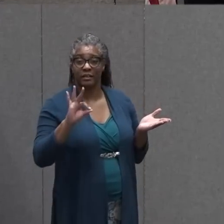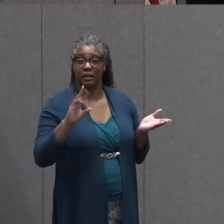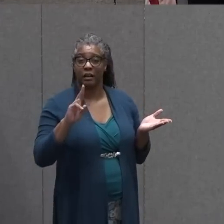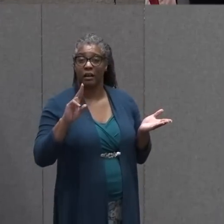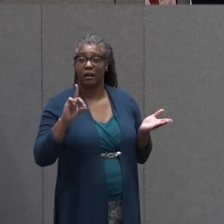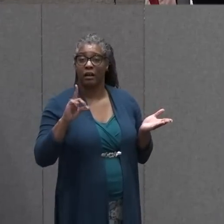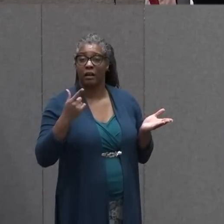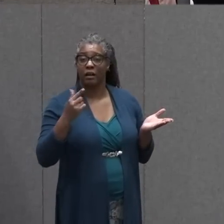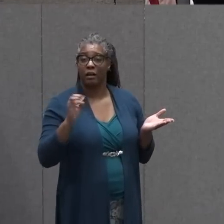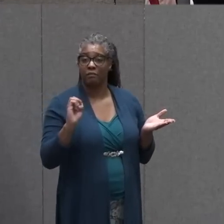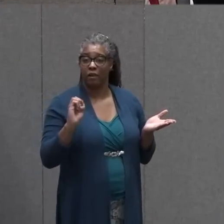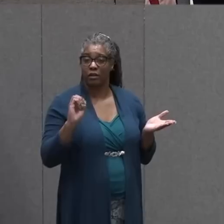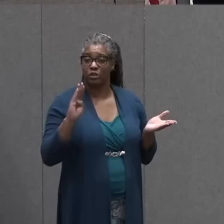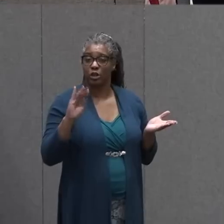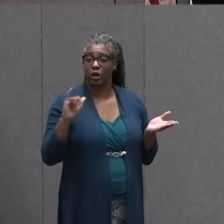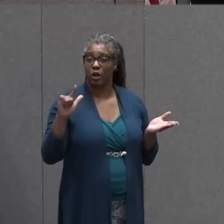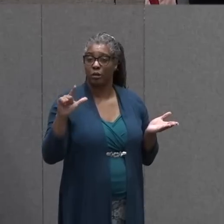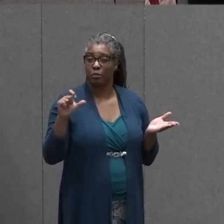Smells delicious.